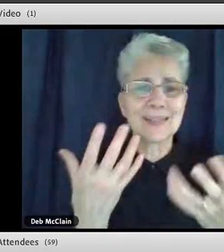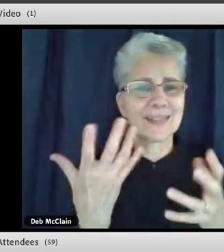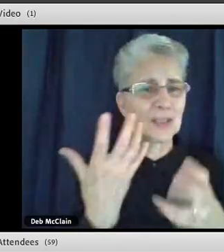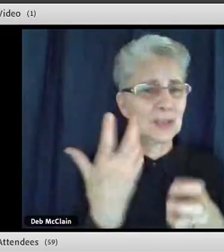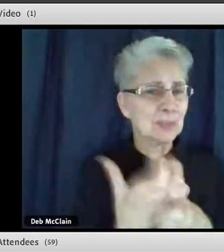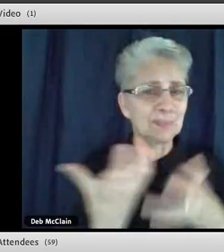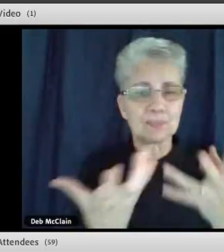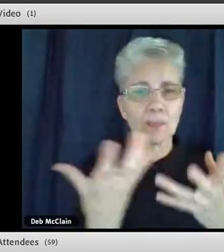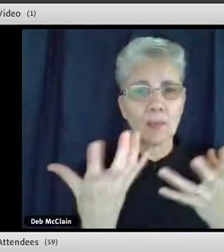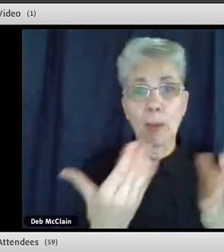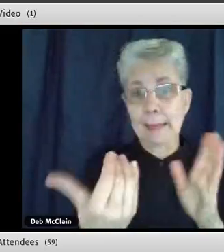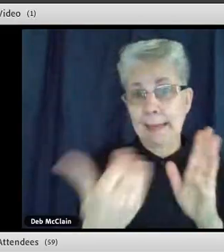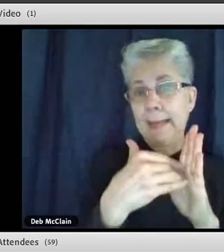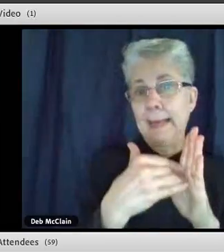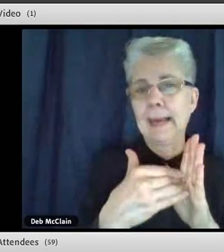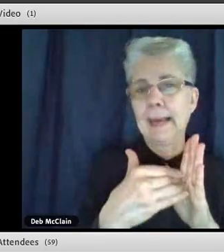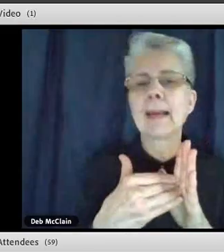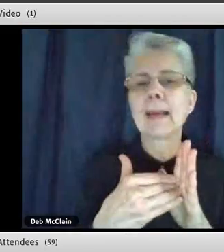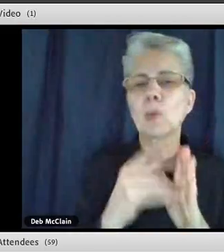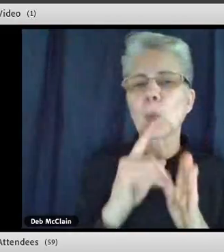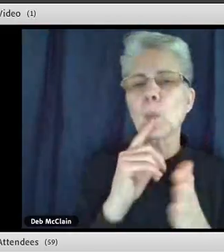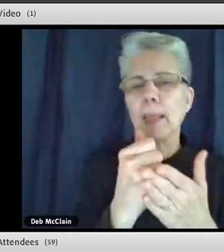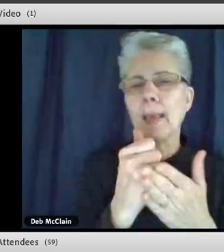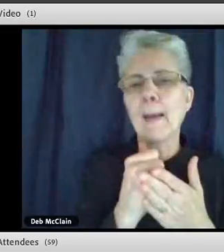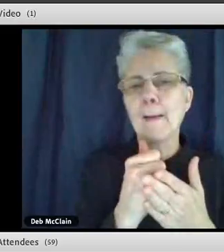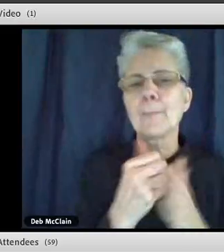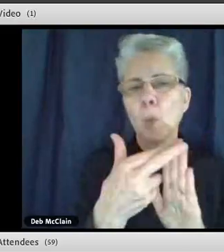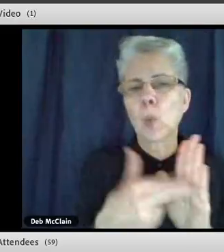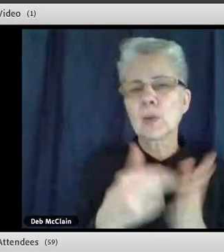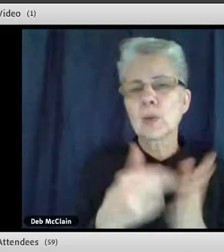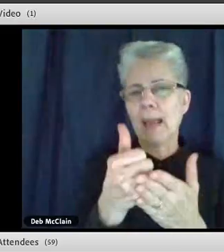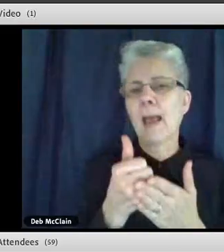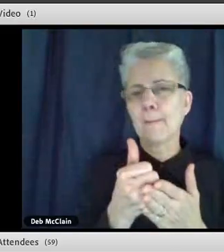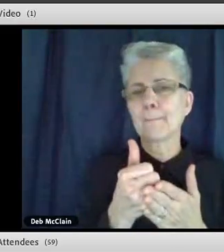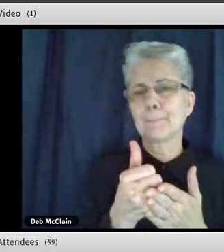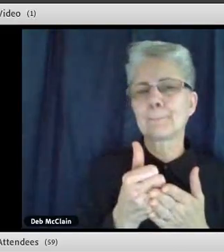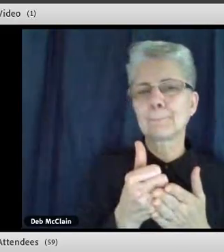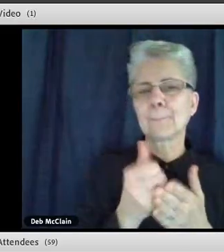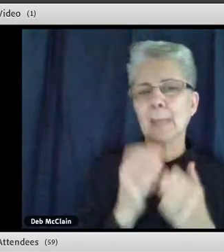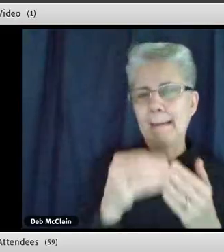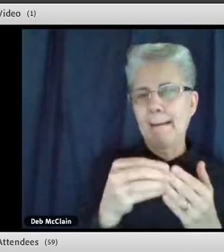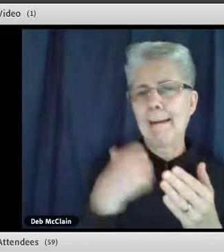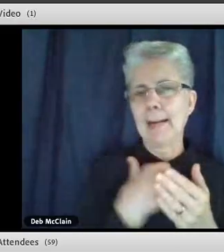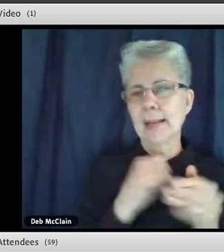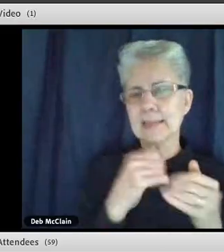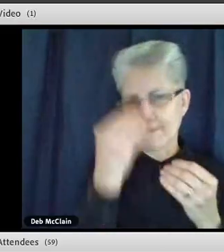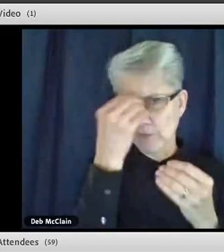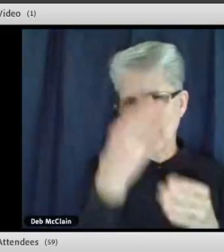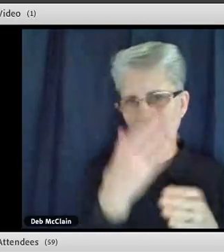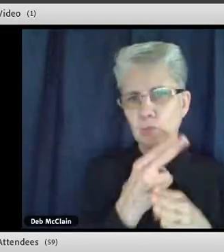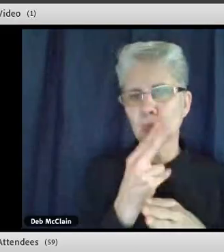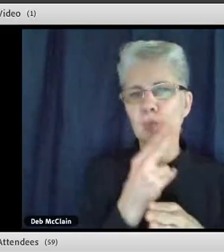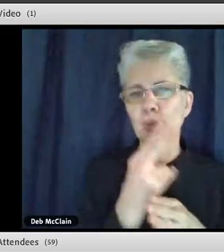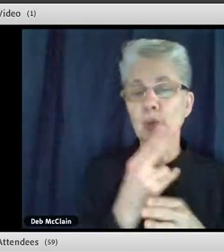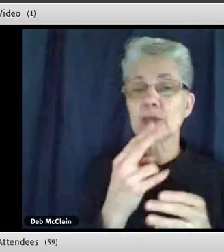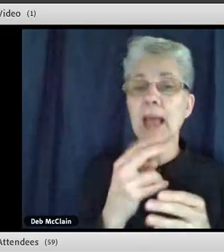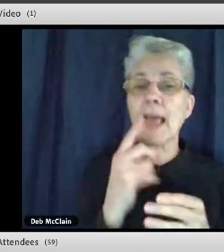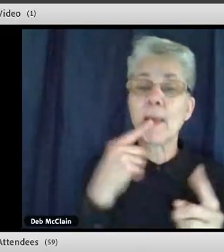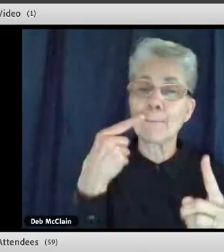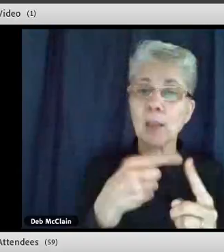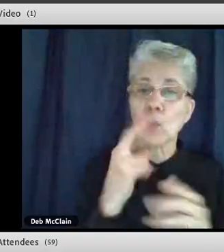once again, standards really help us decide what to do with this information. And the main standard we use, at least right now,